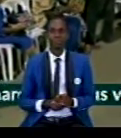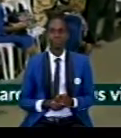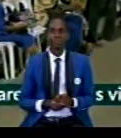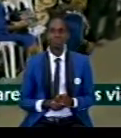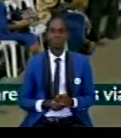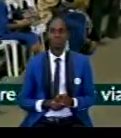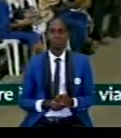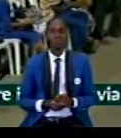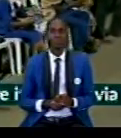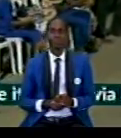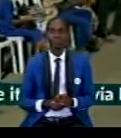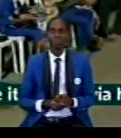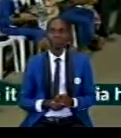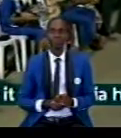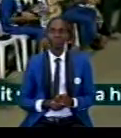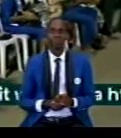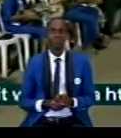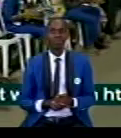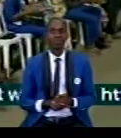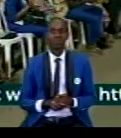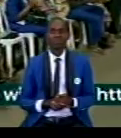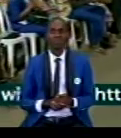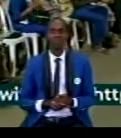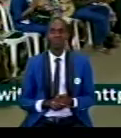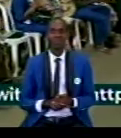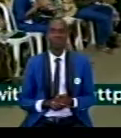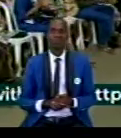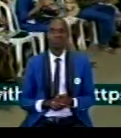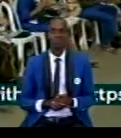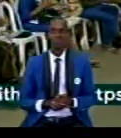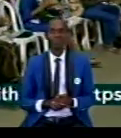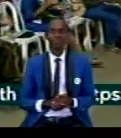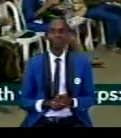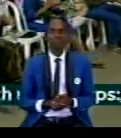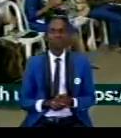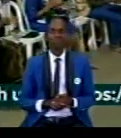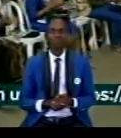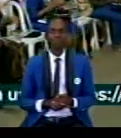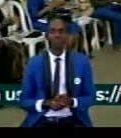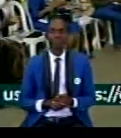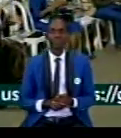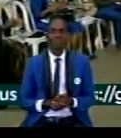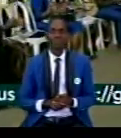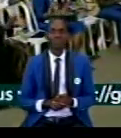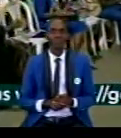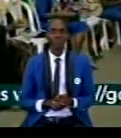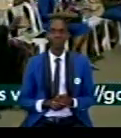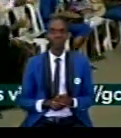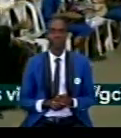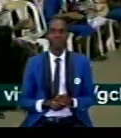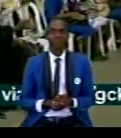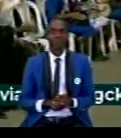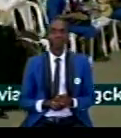Yes, it's done. Yes, sister, go and enjoy your blessing.